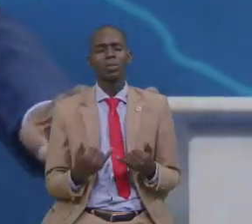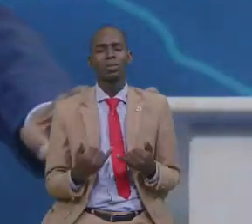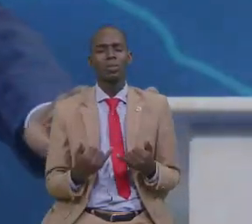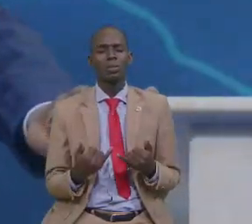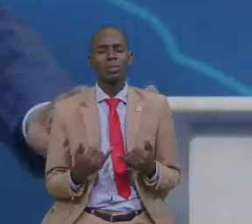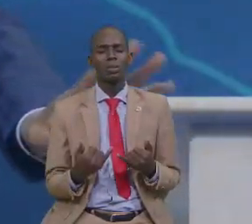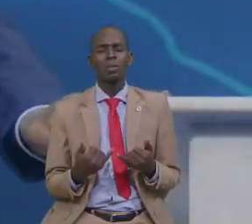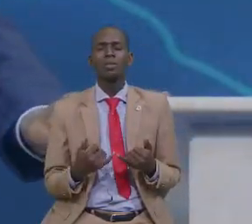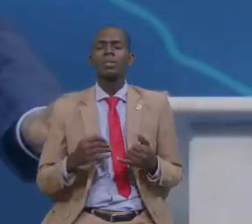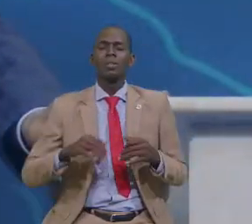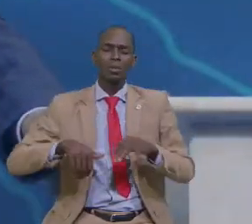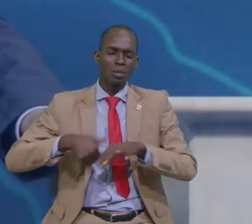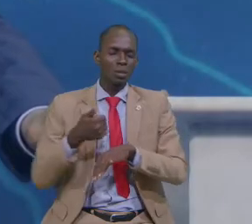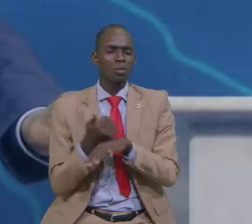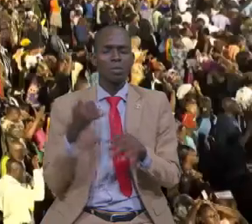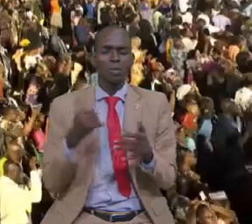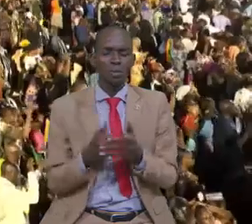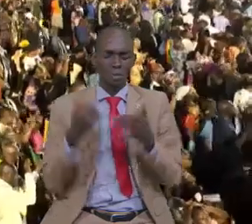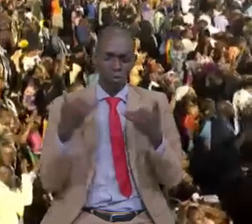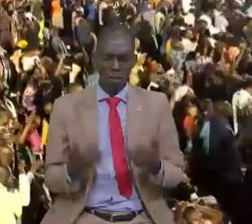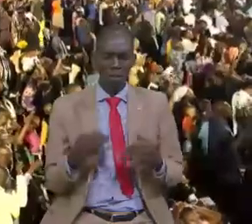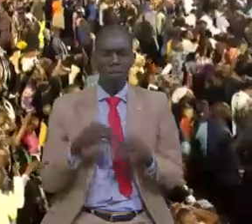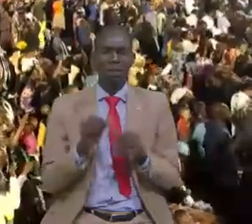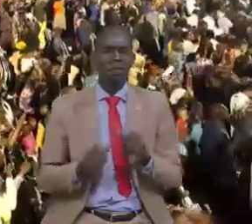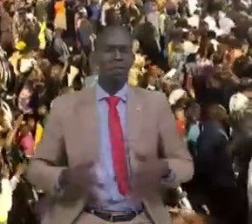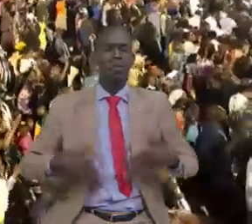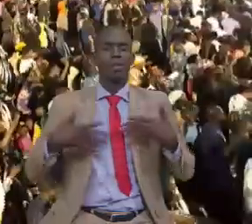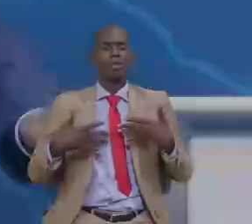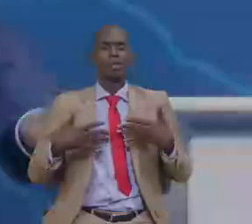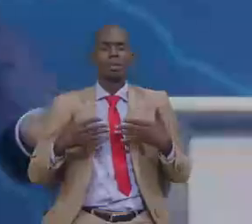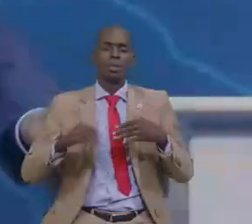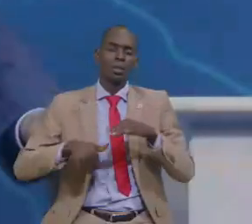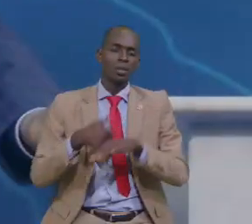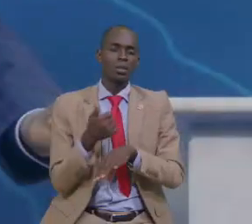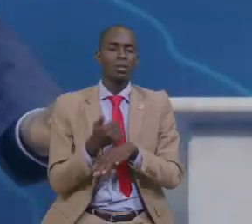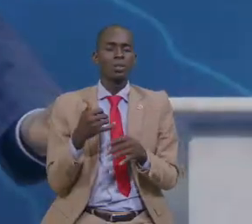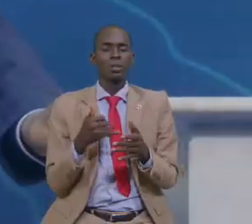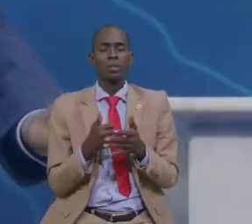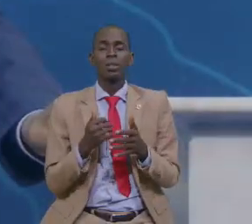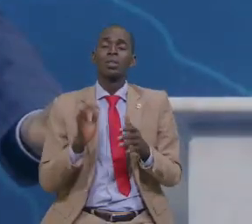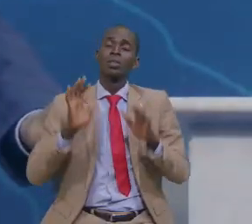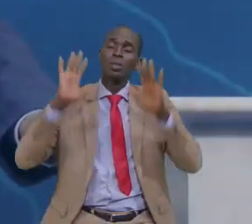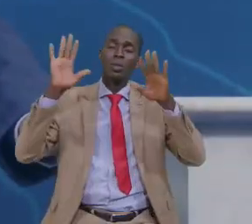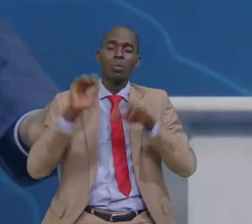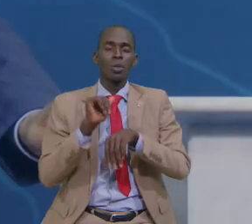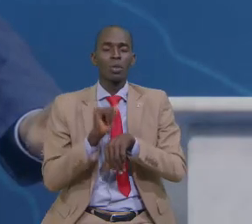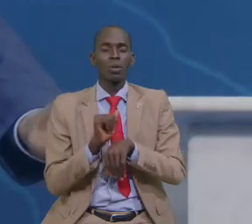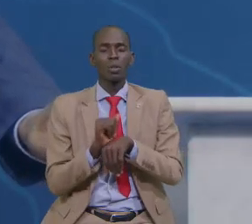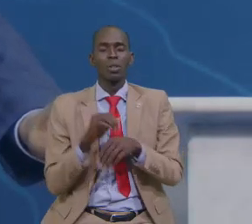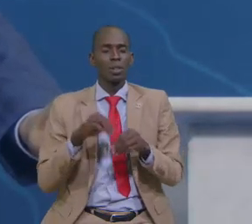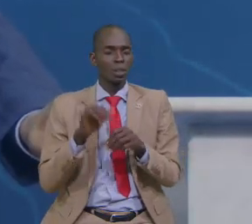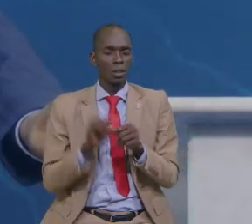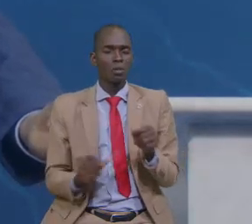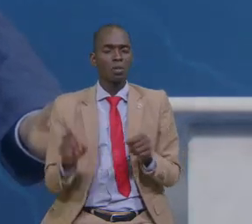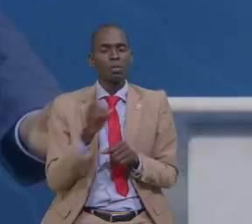manifest each in every life right now confirm your Miracle power in everyone